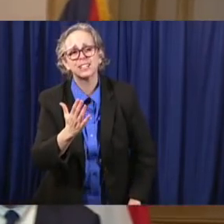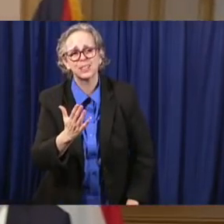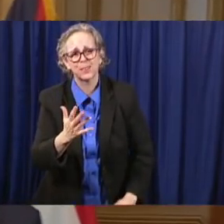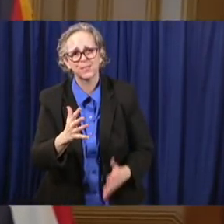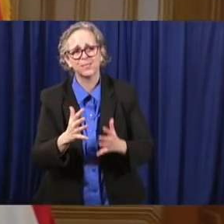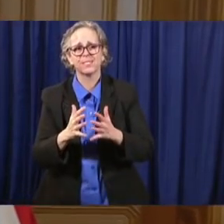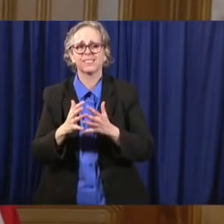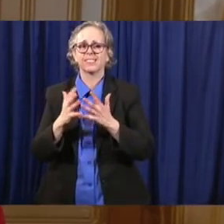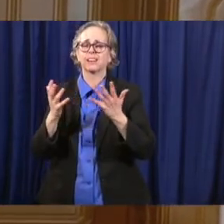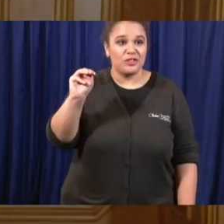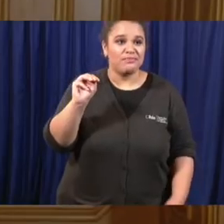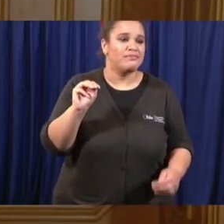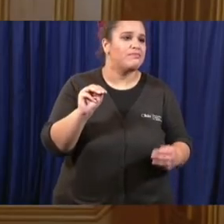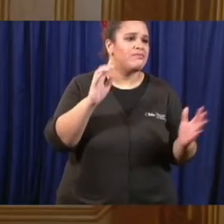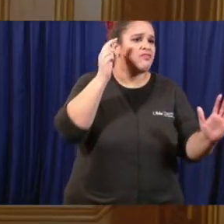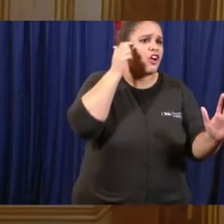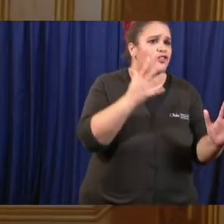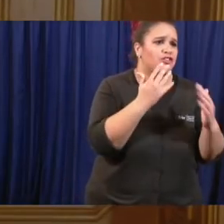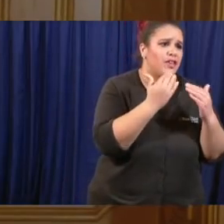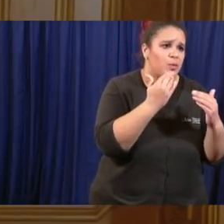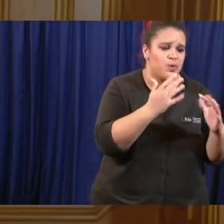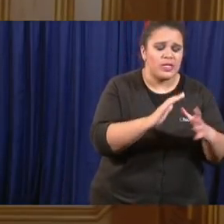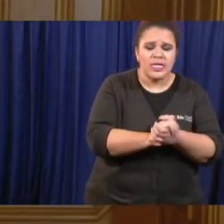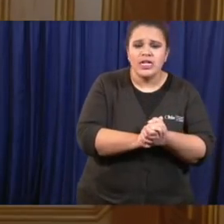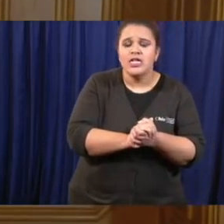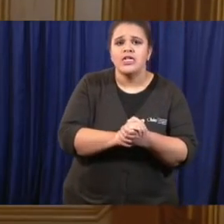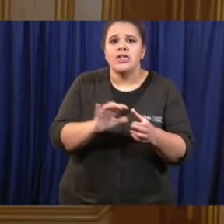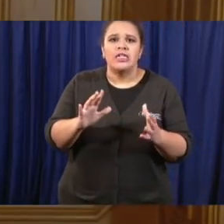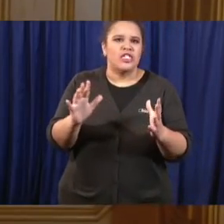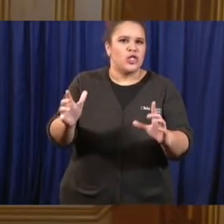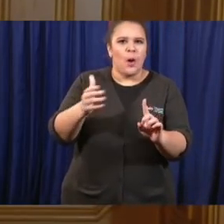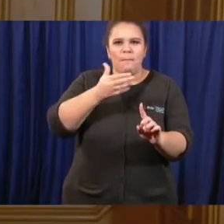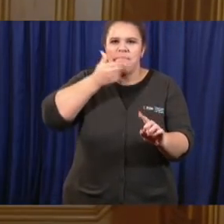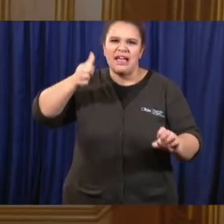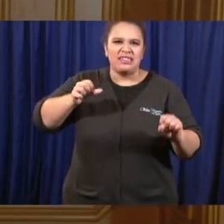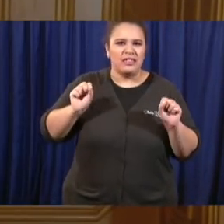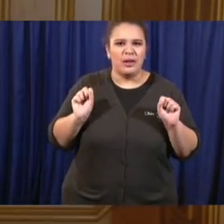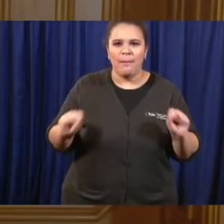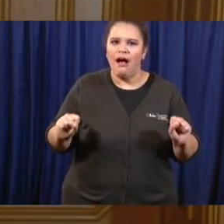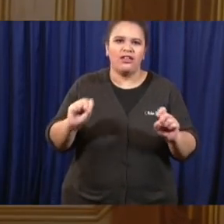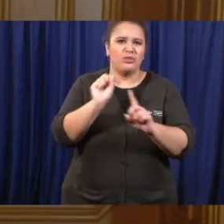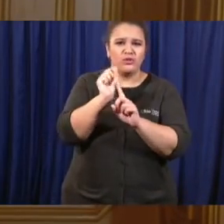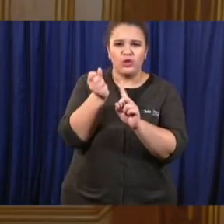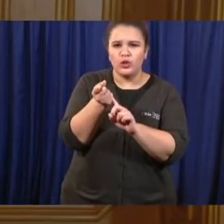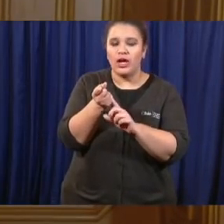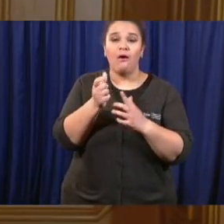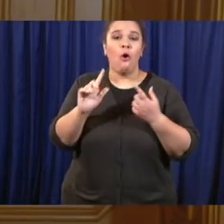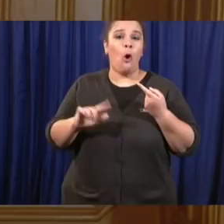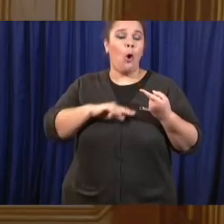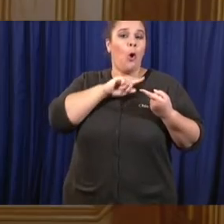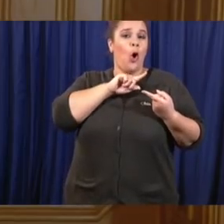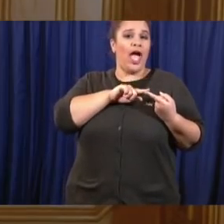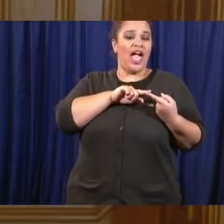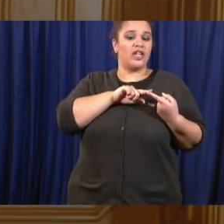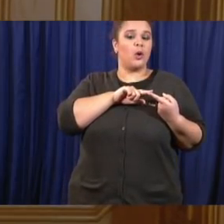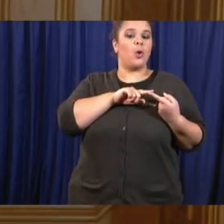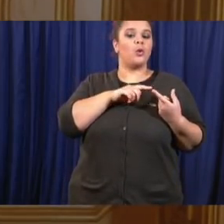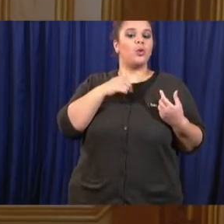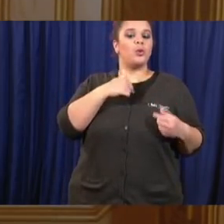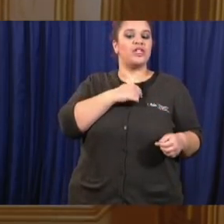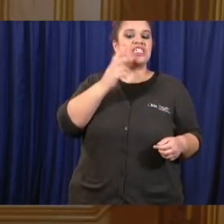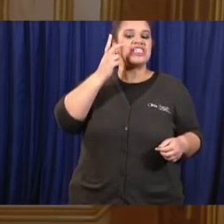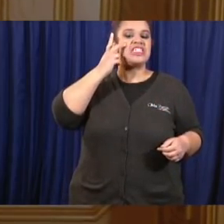take a question. Mr. Oddie? Best case scenario, what would be the timeline that we would start to see some of those inmates make their way out?